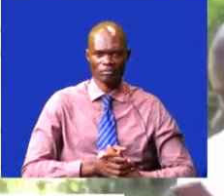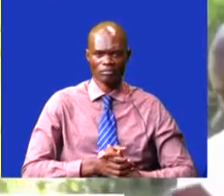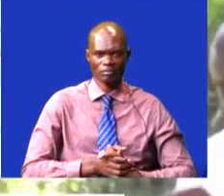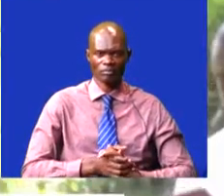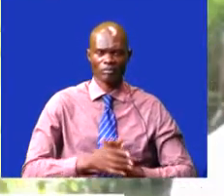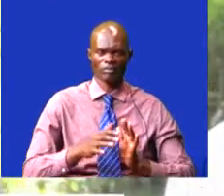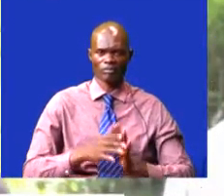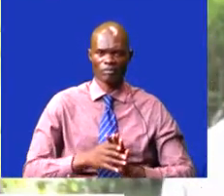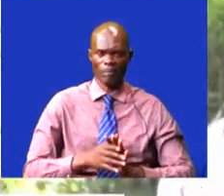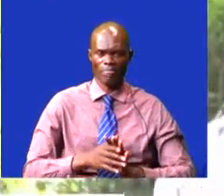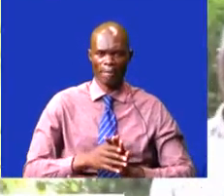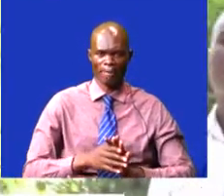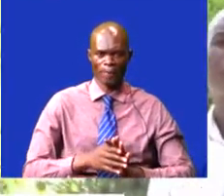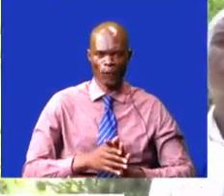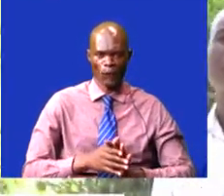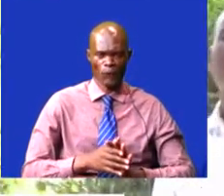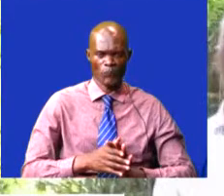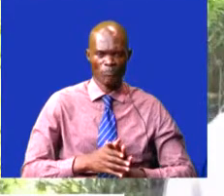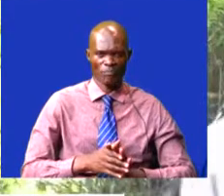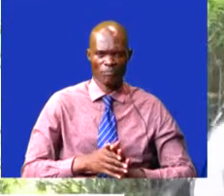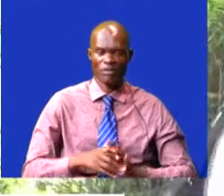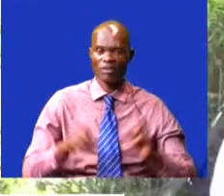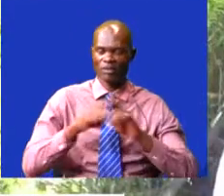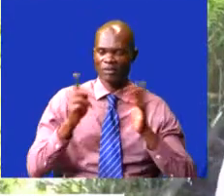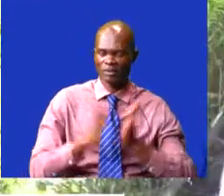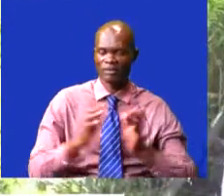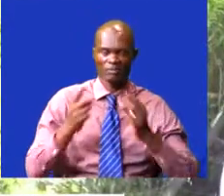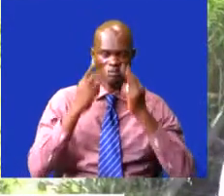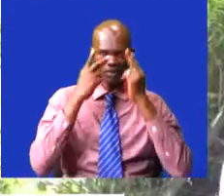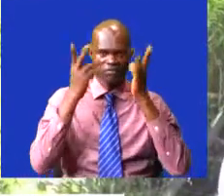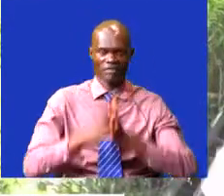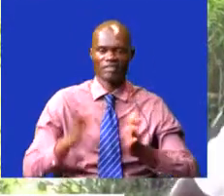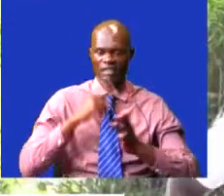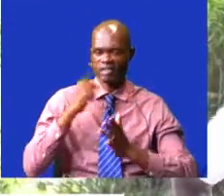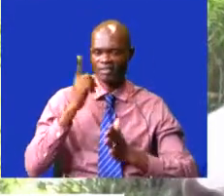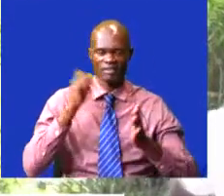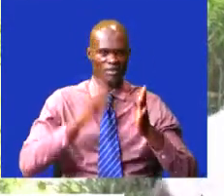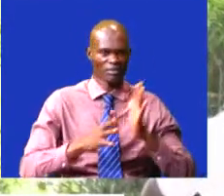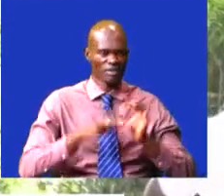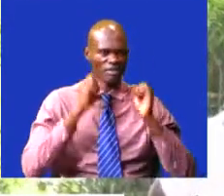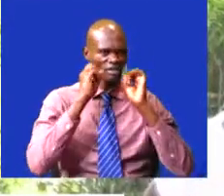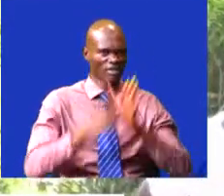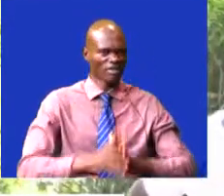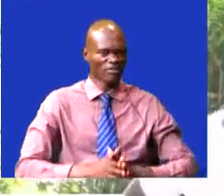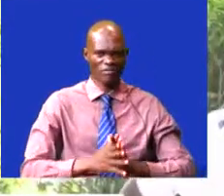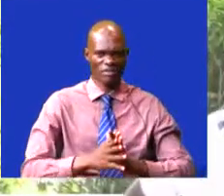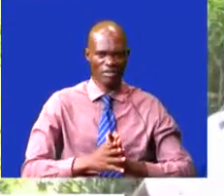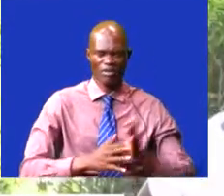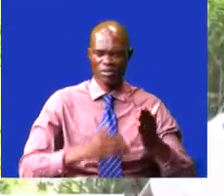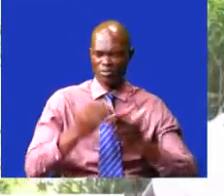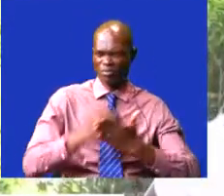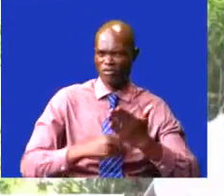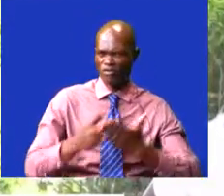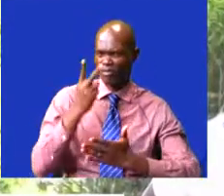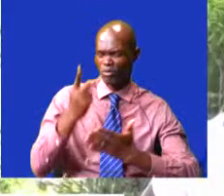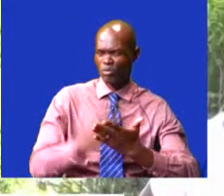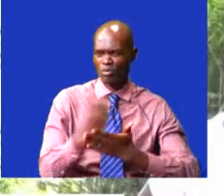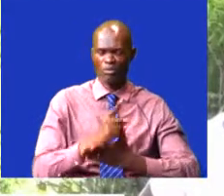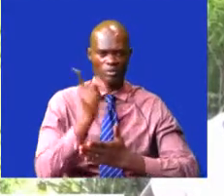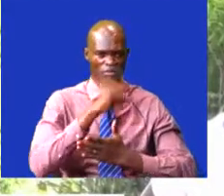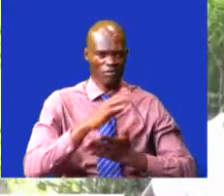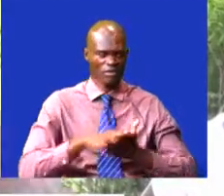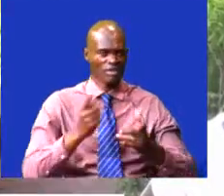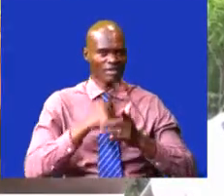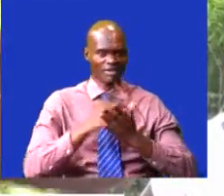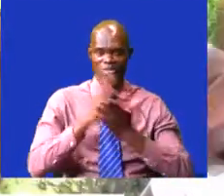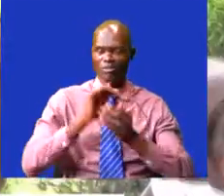omiyo High Excellency ne wasengiyo muawach ni kapok jumbe ariyo kurumo.